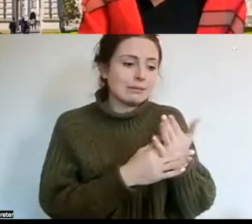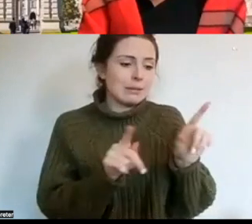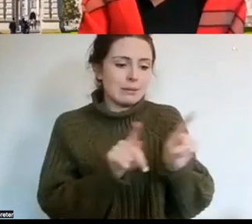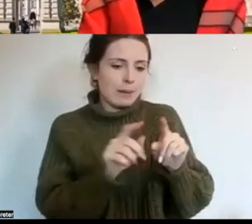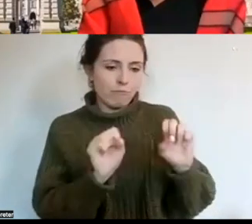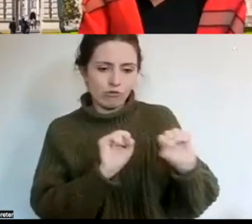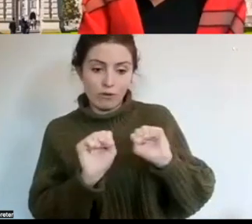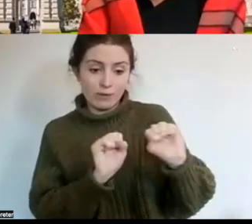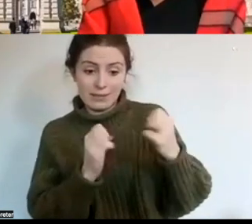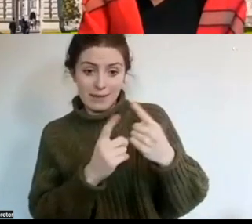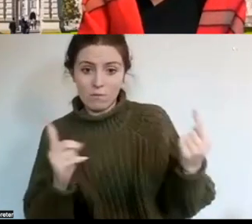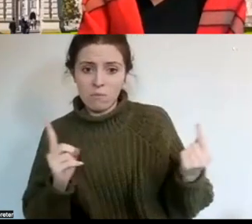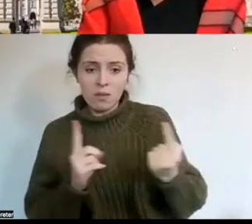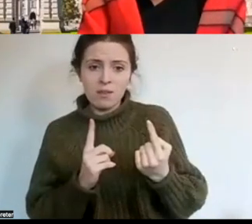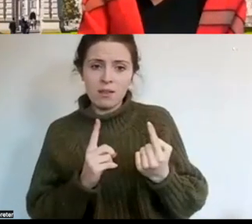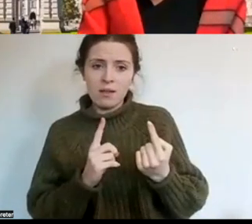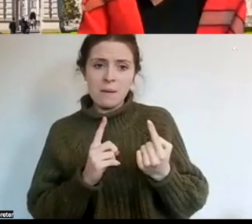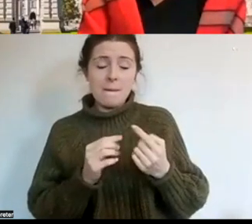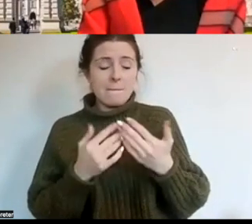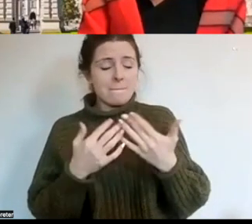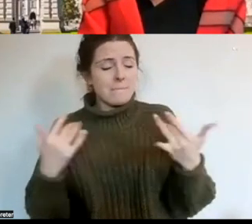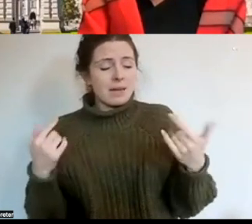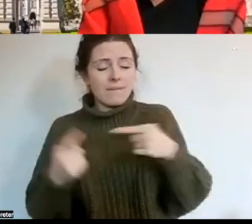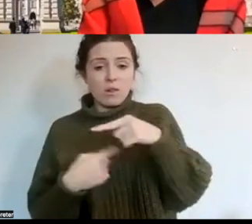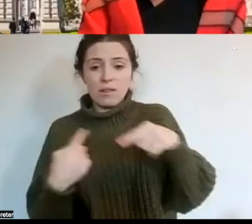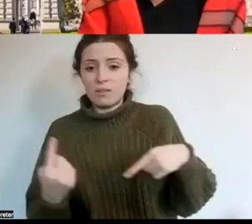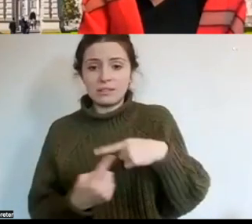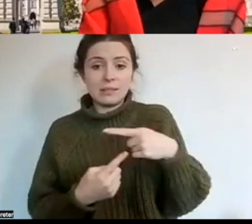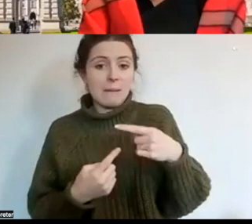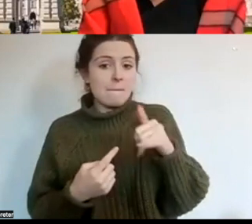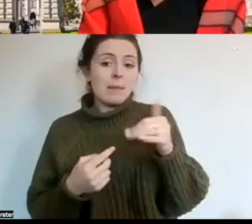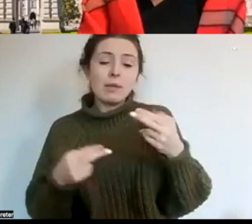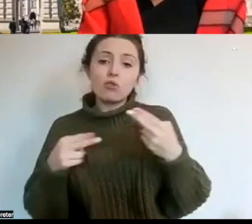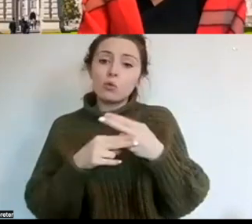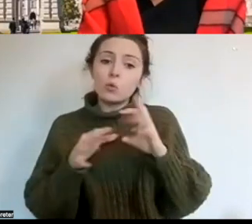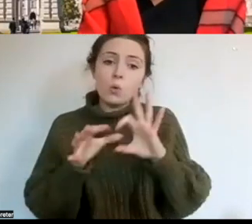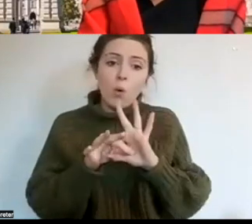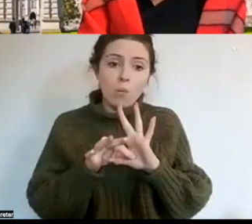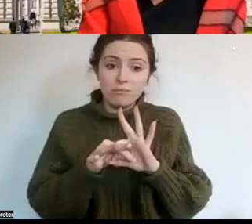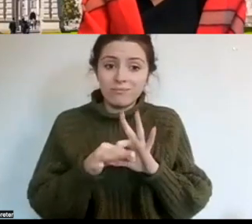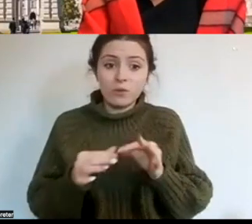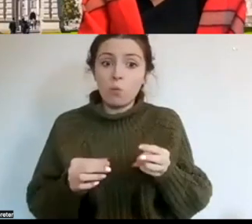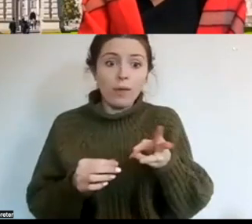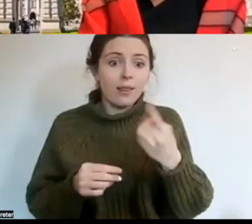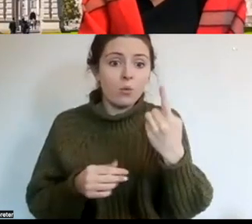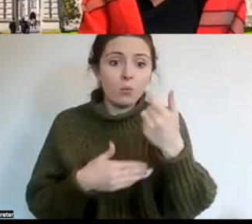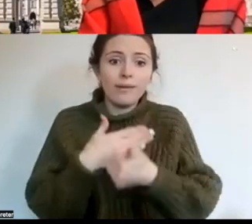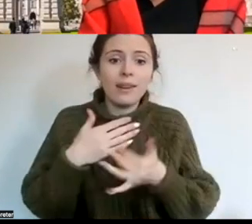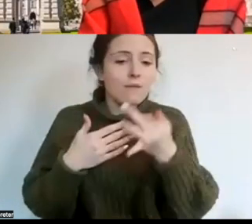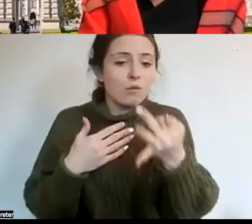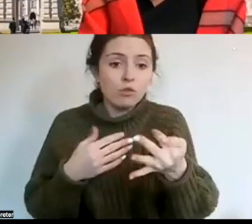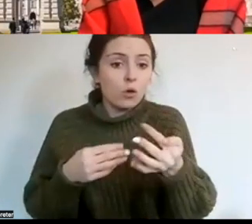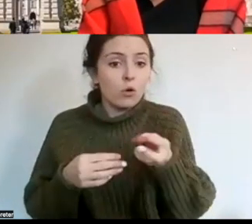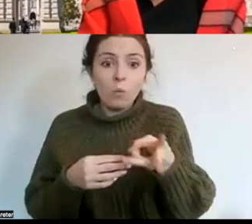for many of us, nursing home will be part of that service network. How do we make sure, if that is part of the service